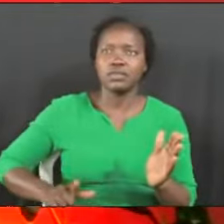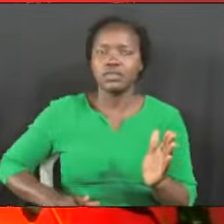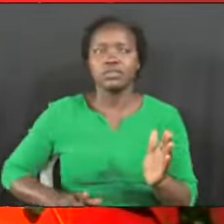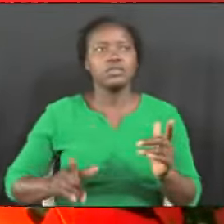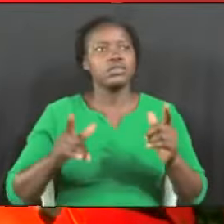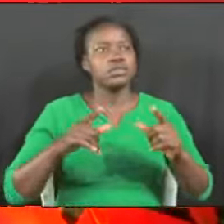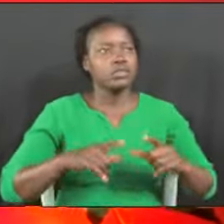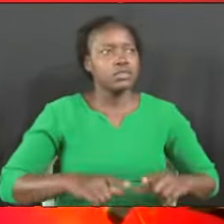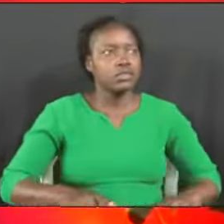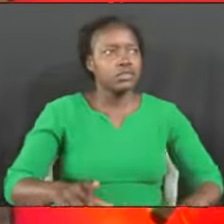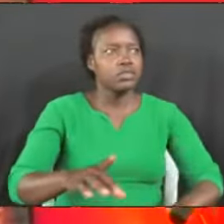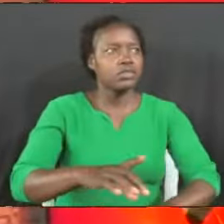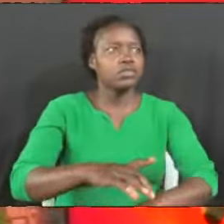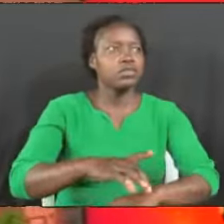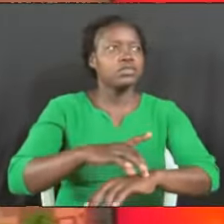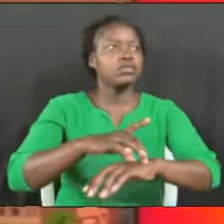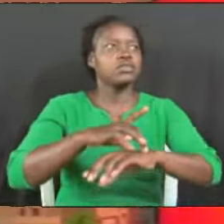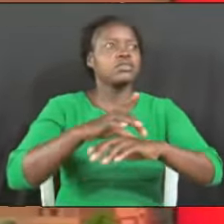Let the earth